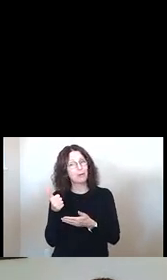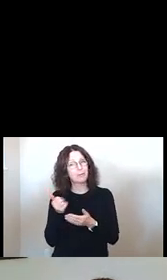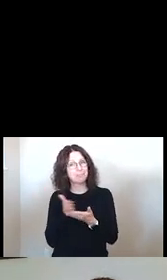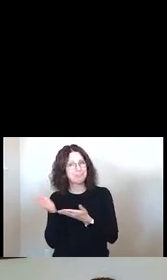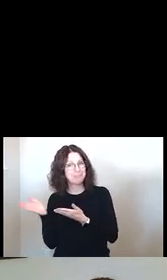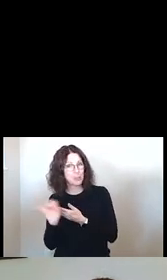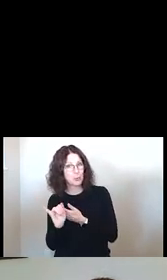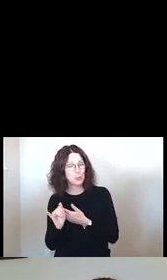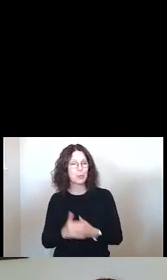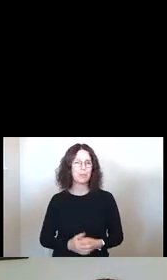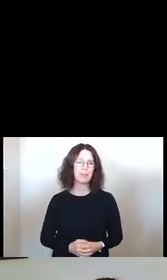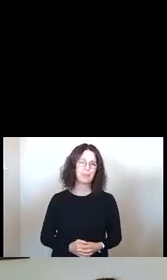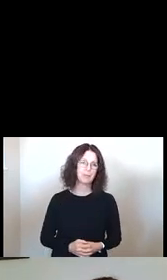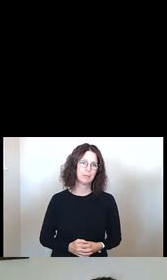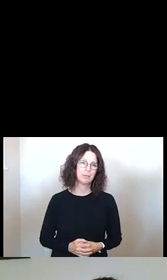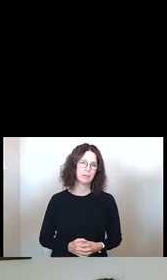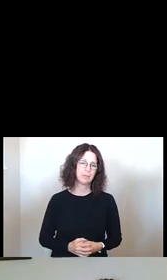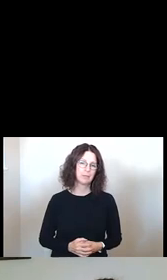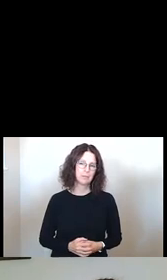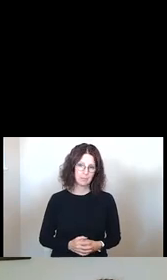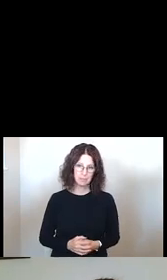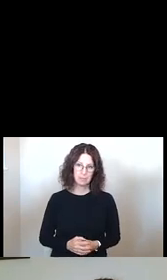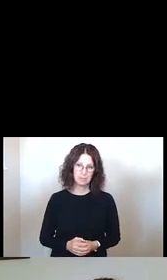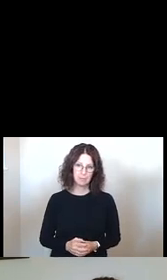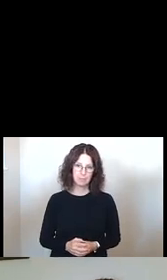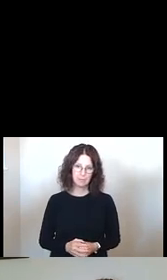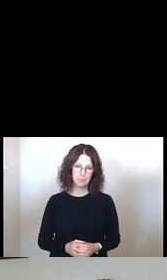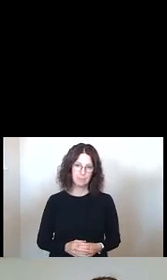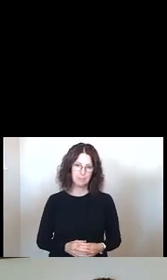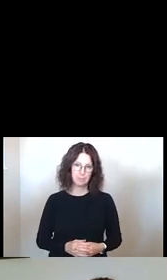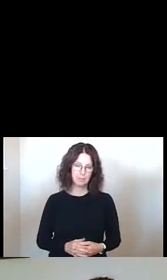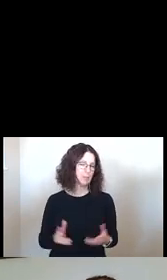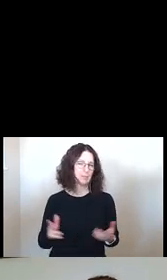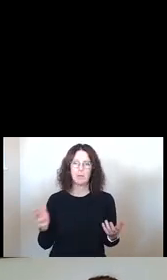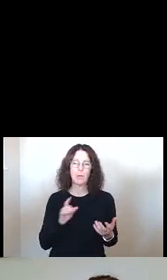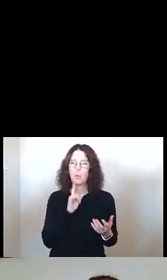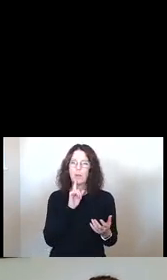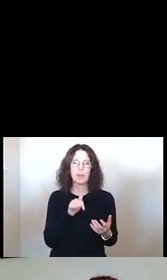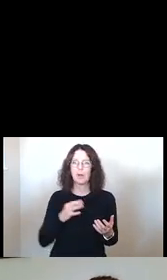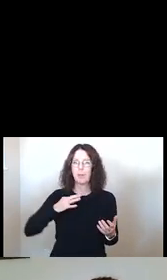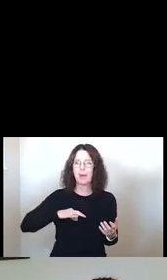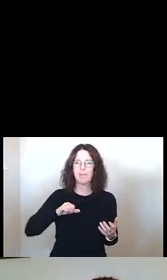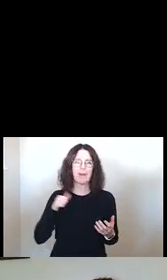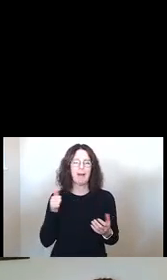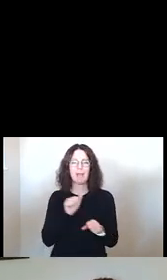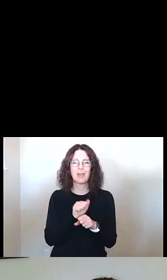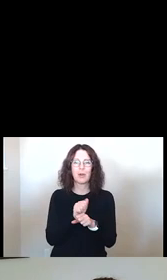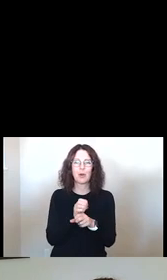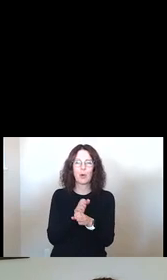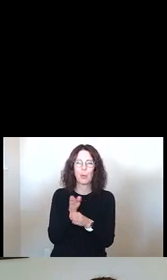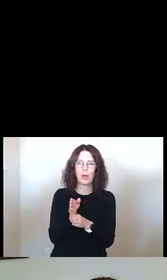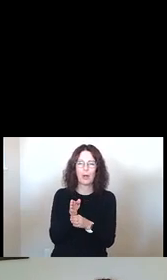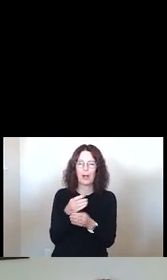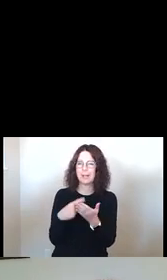could, these are applicable to a range of career sets, which I'll mention in just a second.